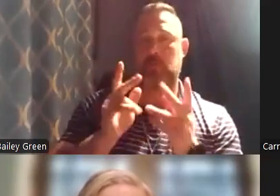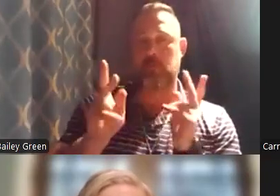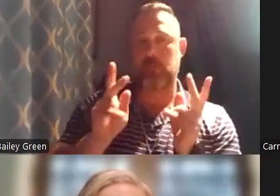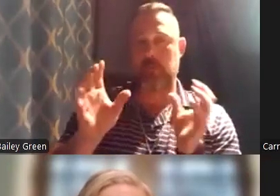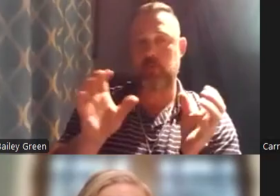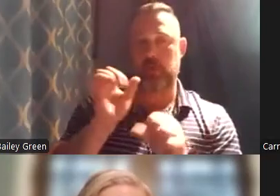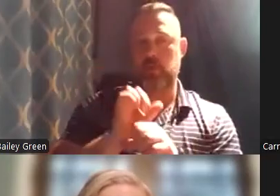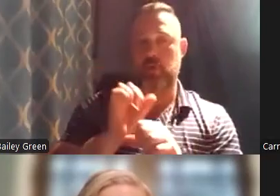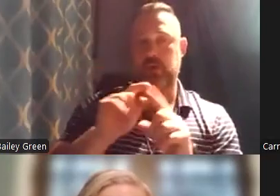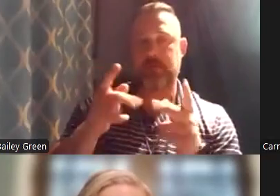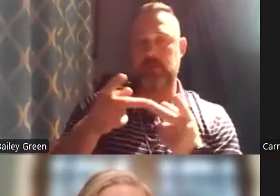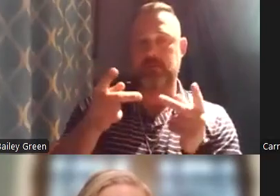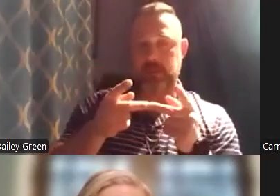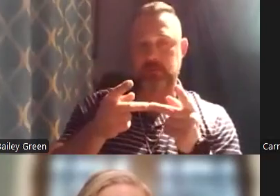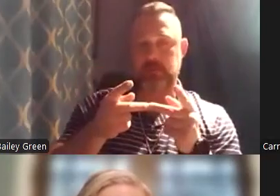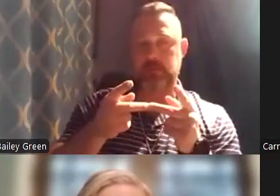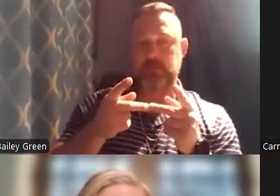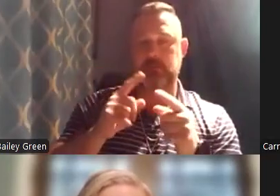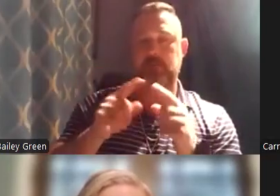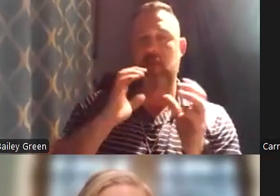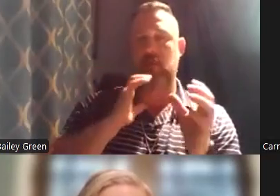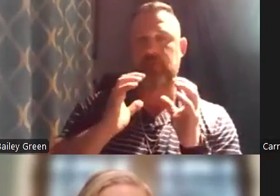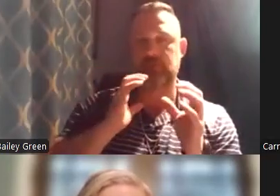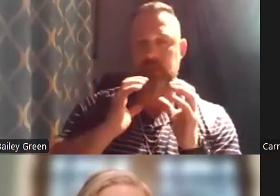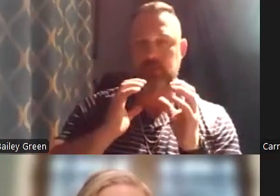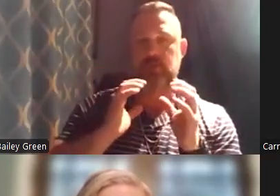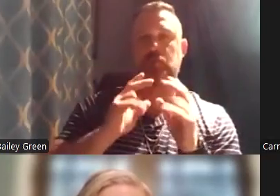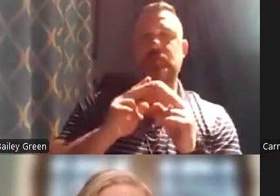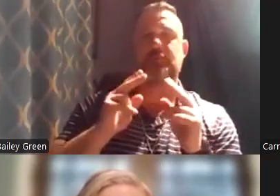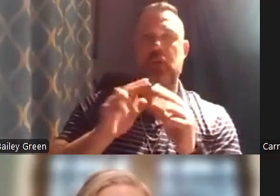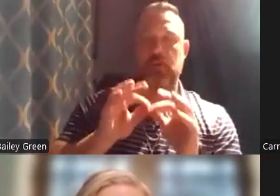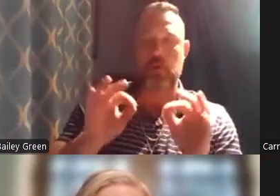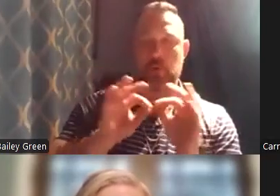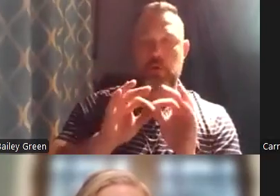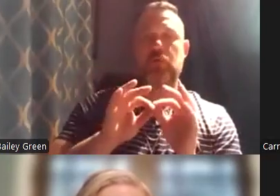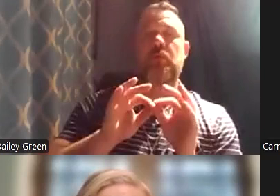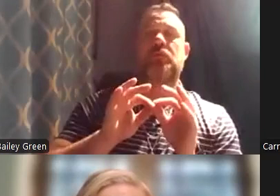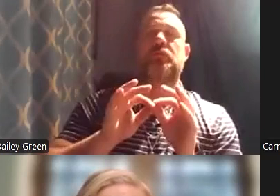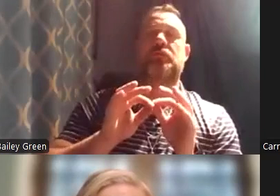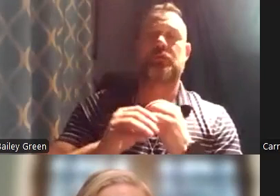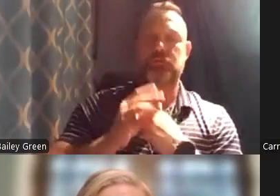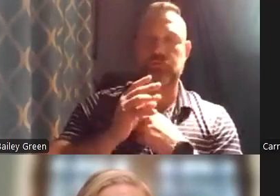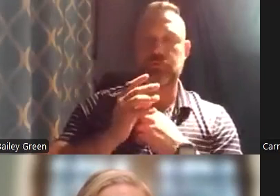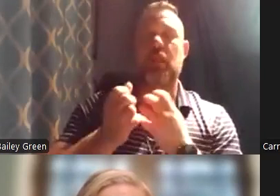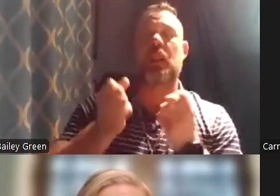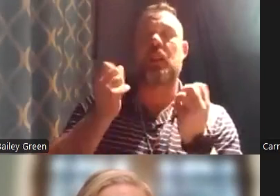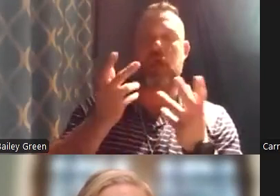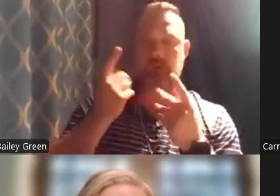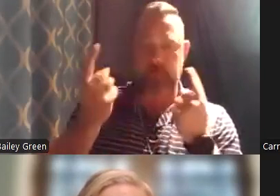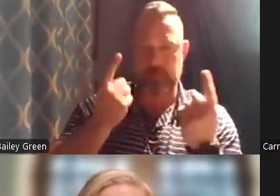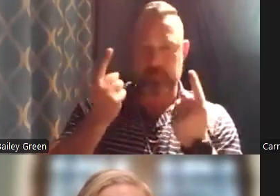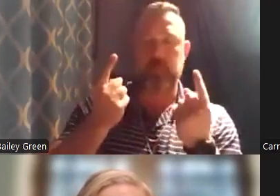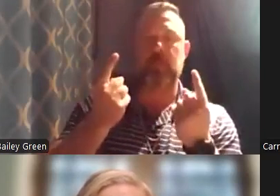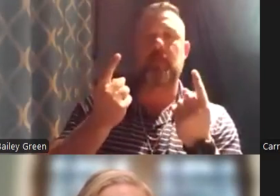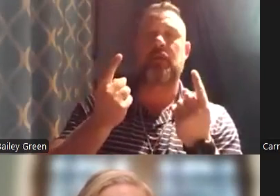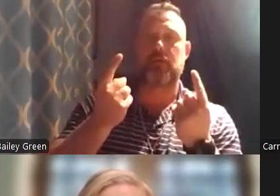work in a different space. But the conversation was rich. There were lots of things to think through, and it